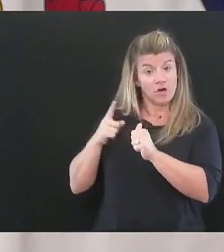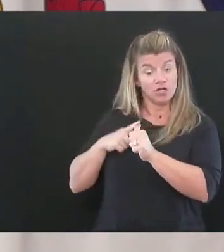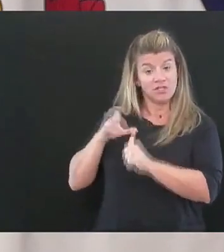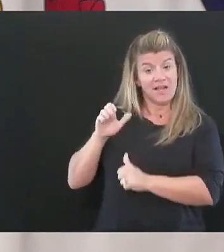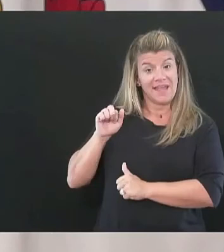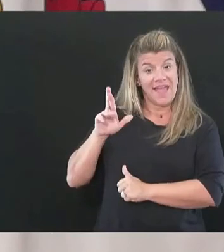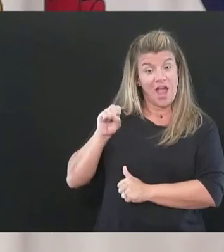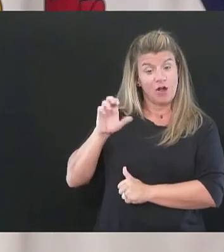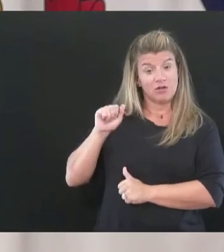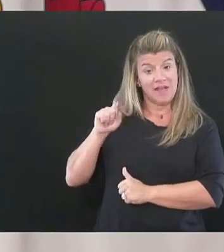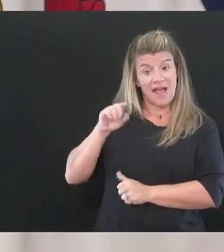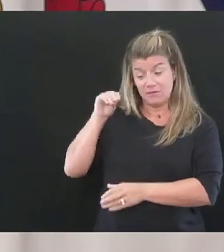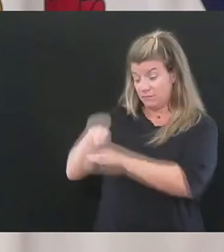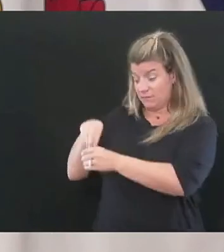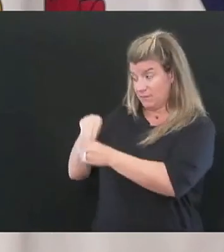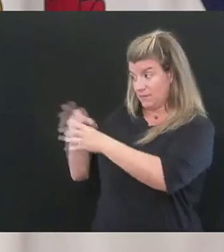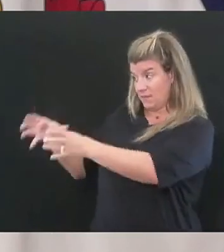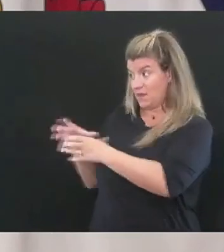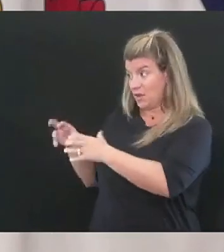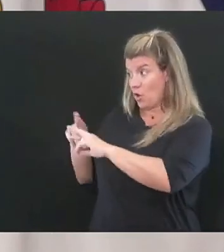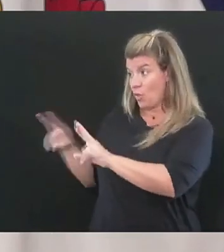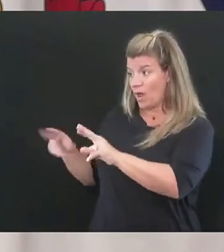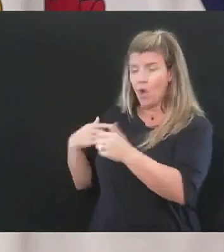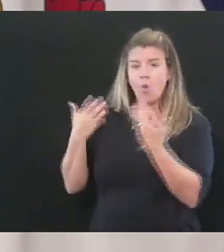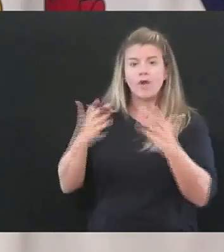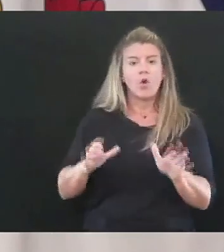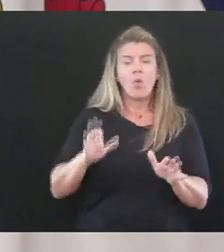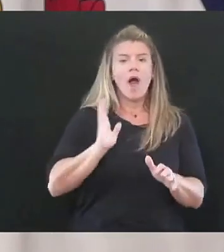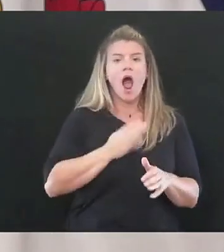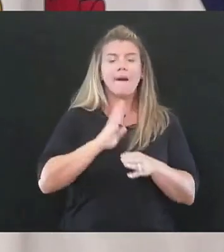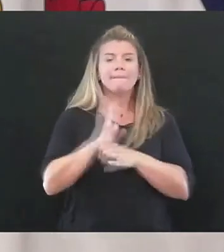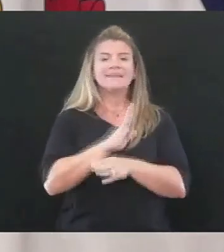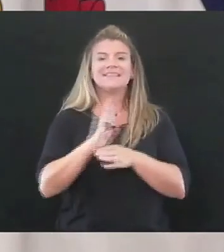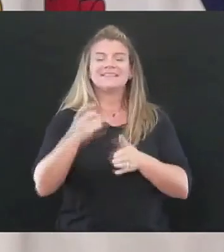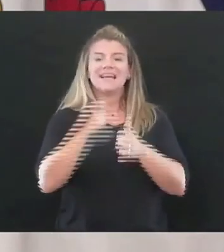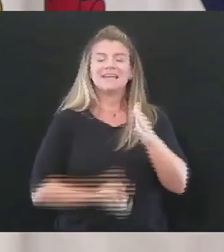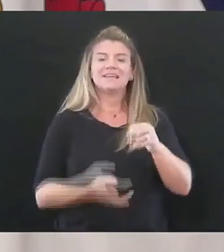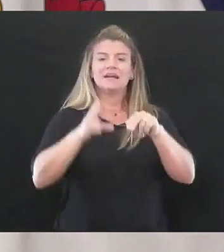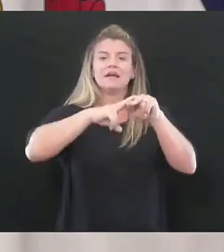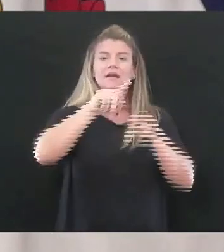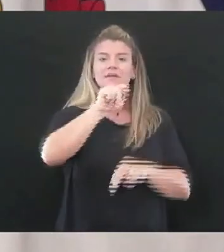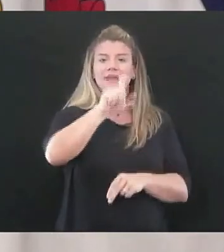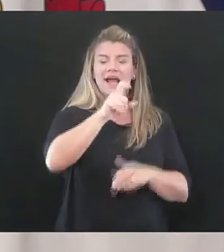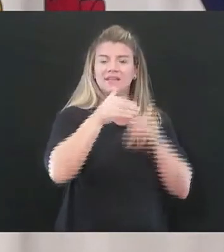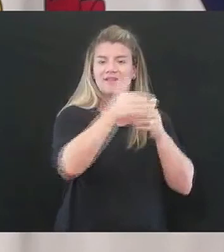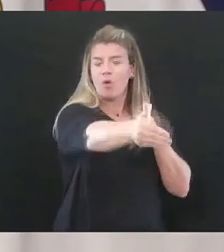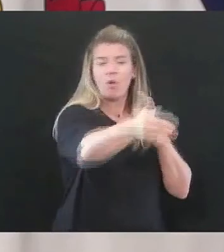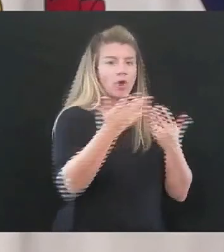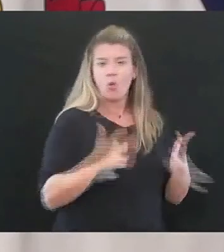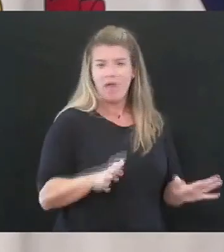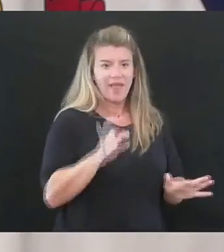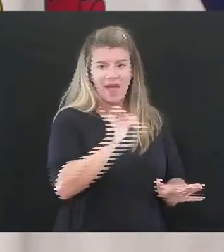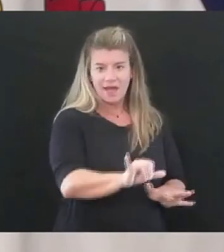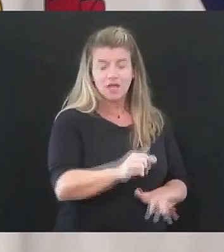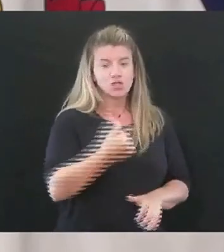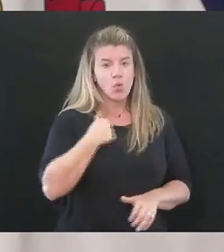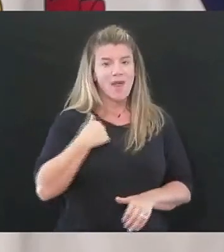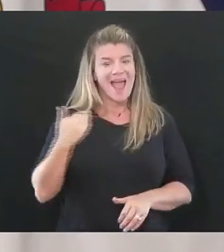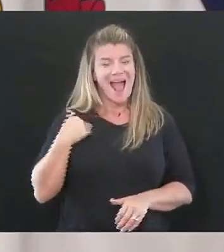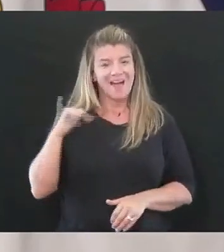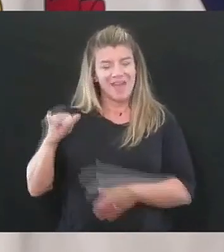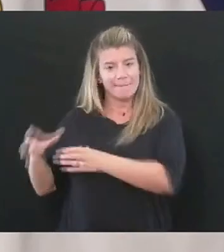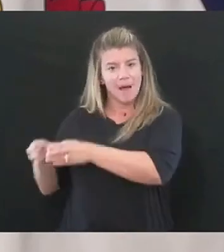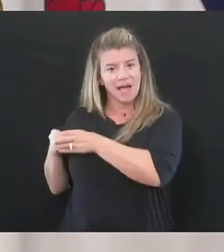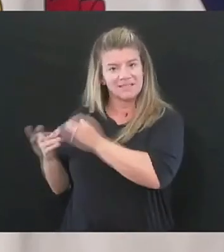that our businesses are not going to get taxed heavier as we go forward in the future. We have an insurance policy like